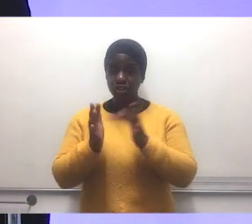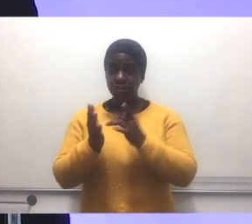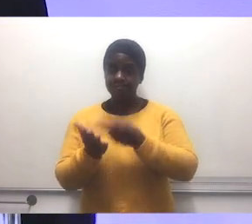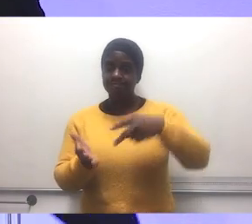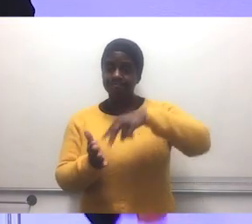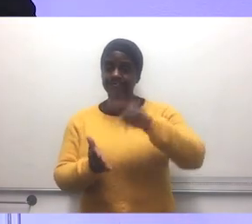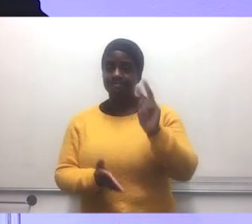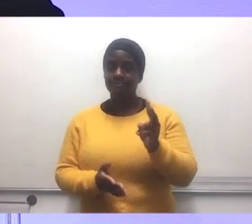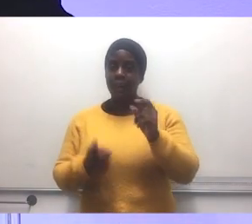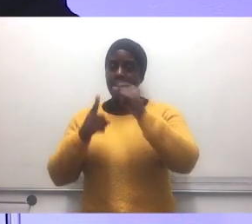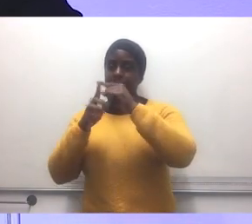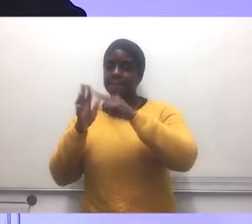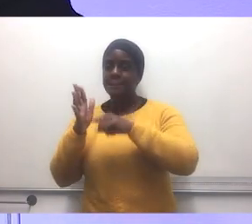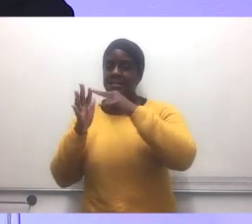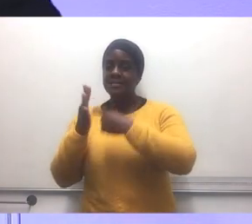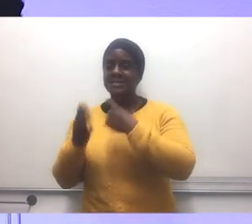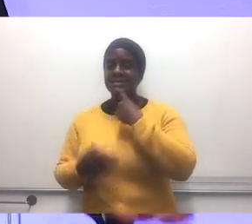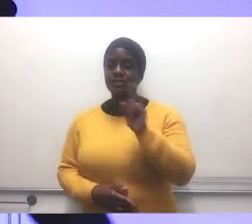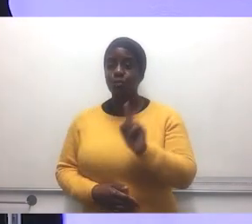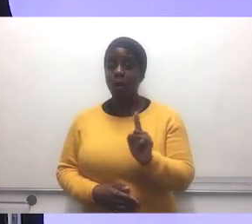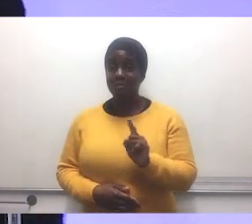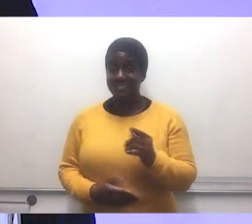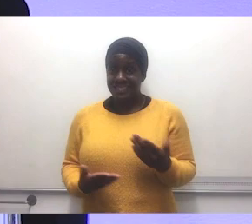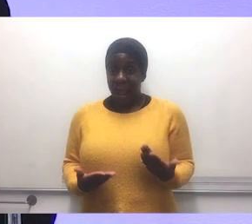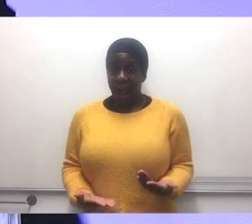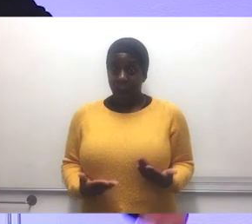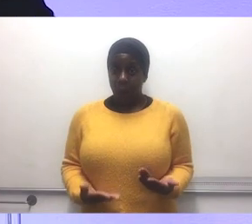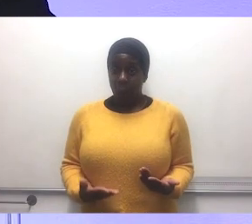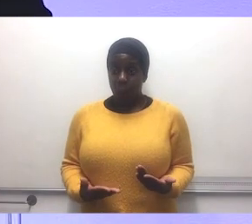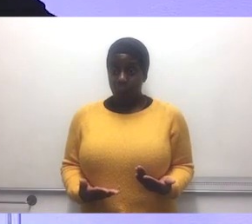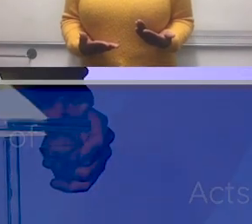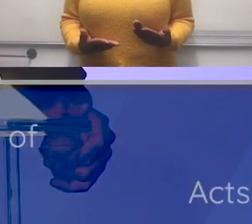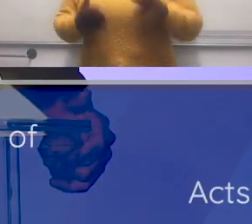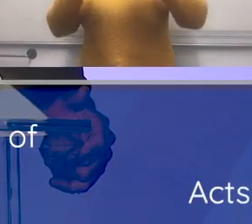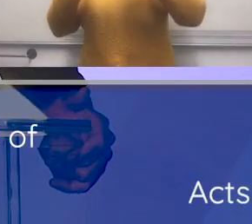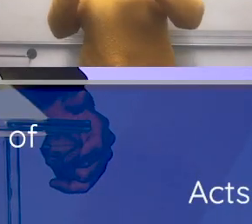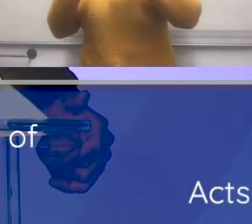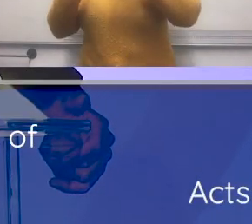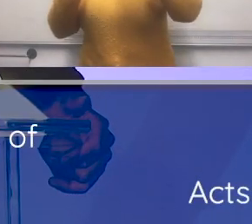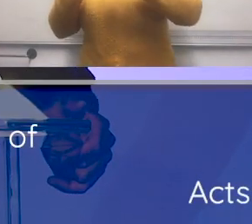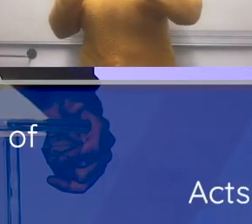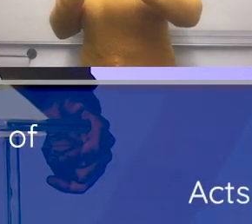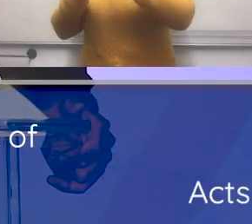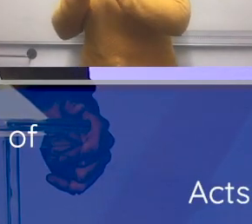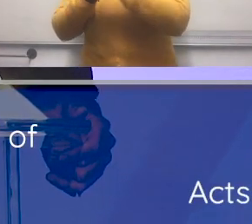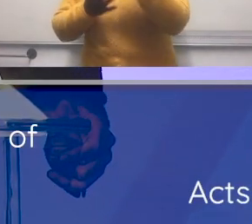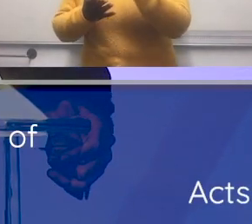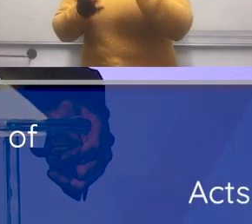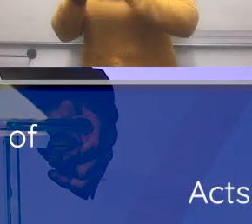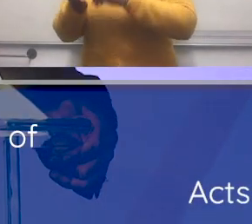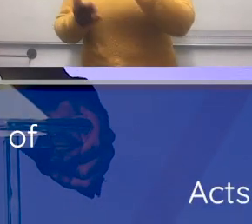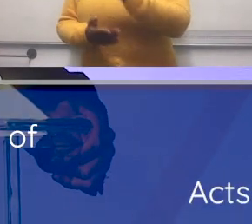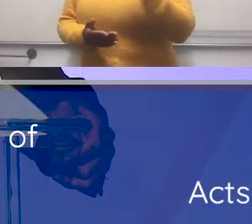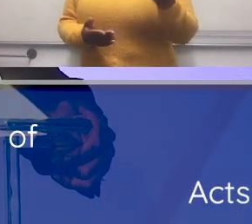the Apostle Peter tells us, and now, I'm reading from Acts chapter 2, verses